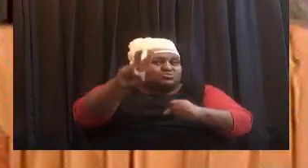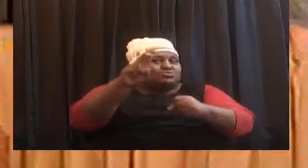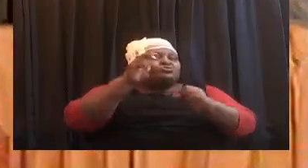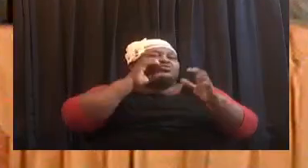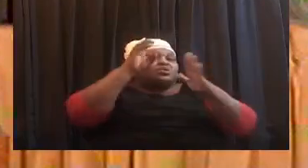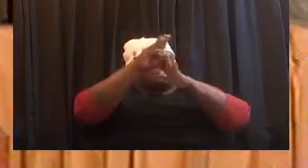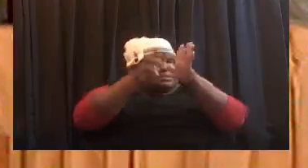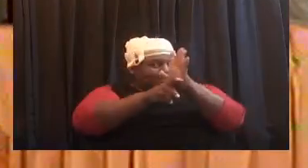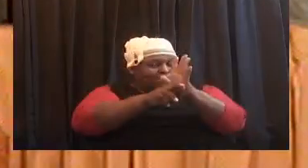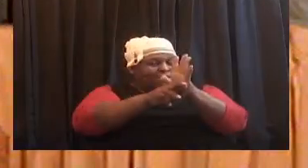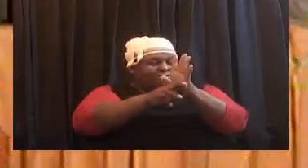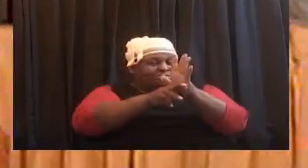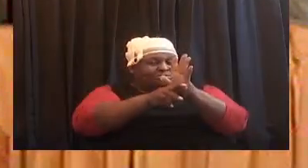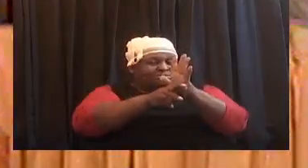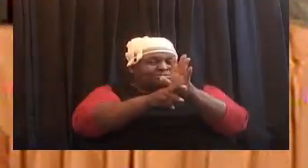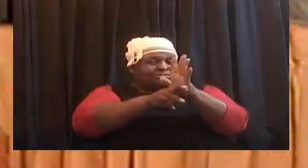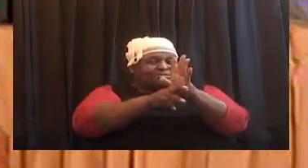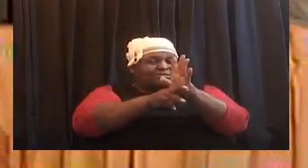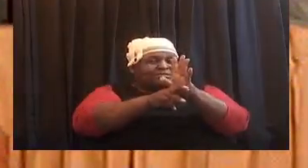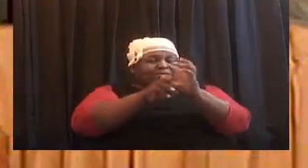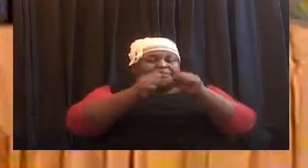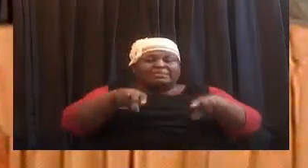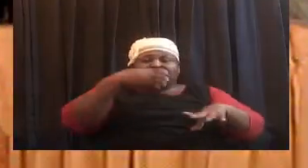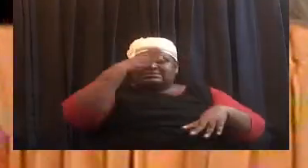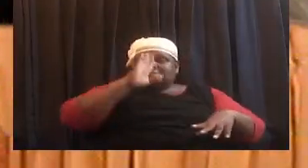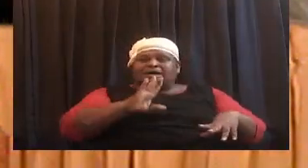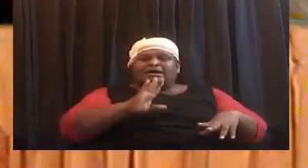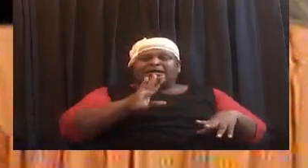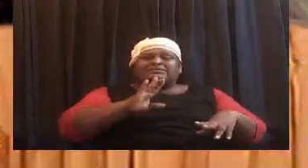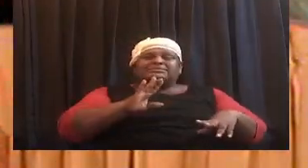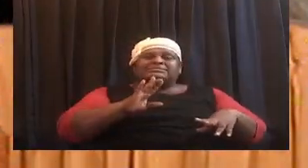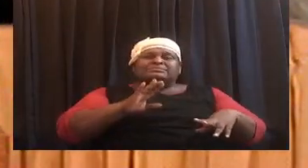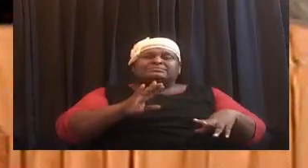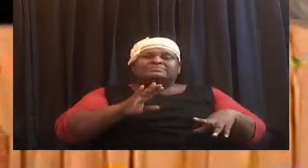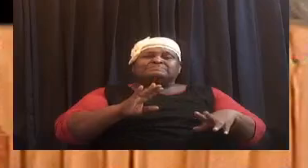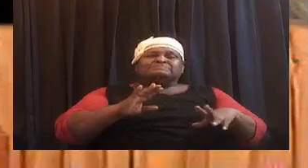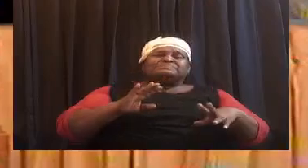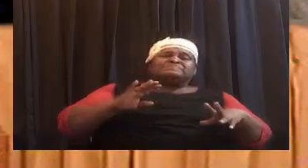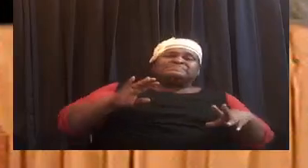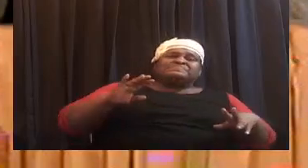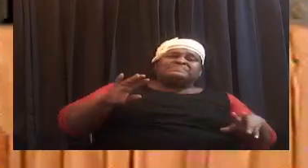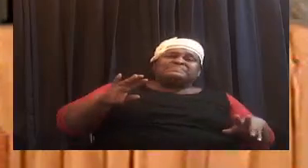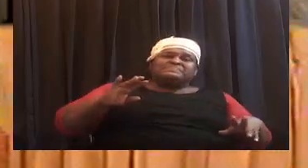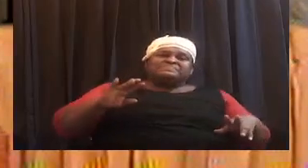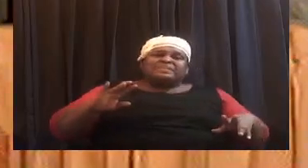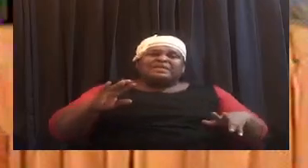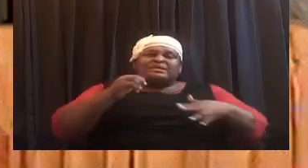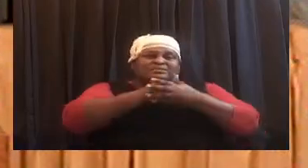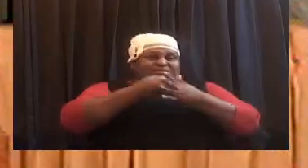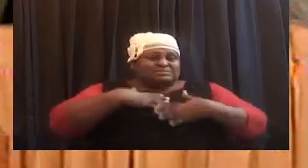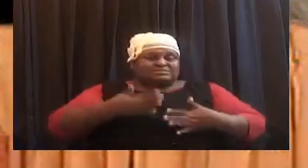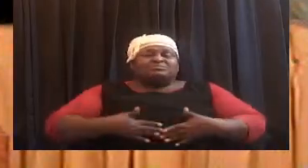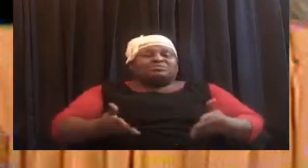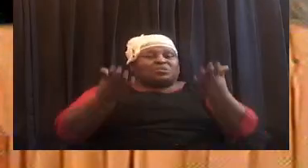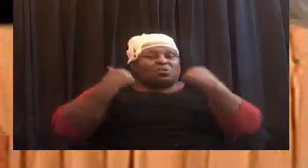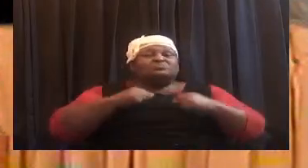commandments. Amen. Bless God. It's like they come. It's like if somebody come to